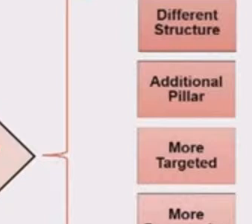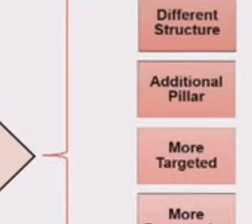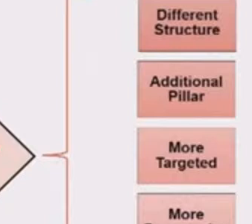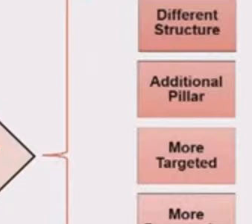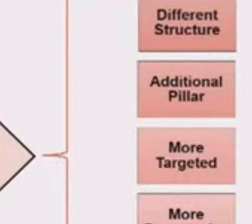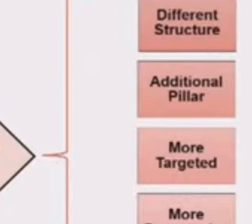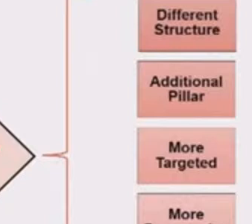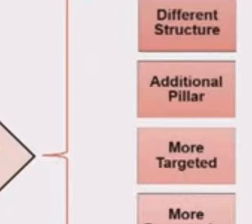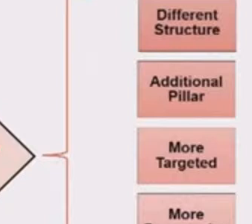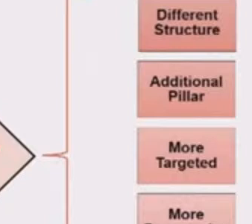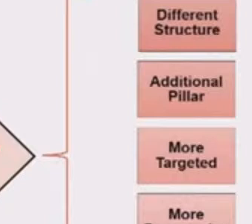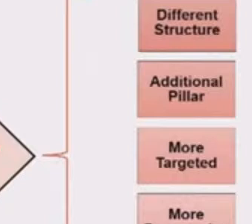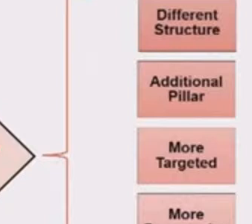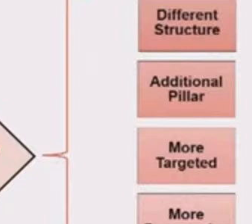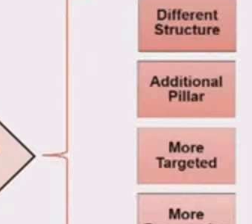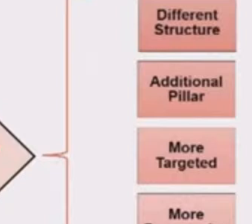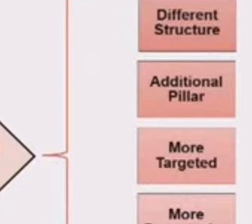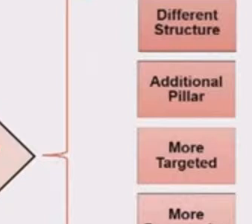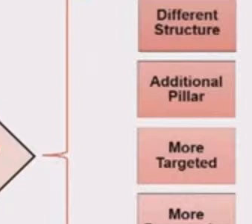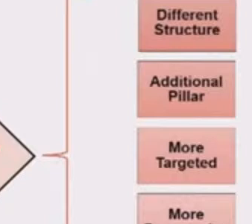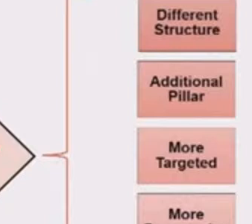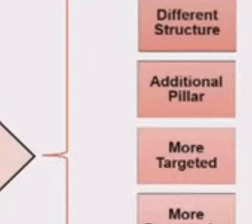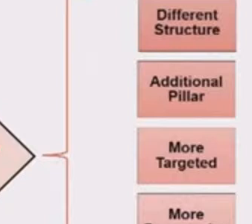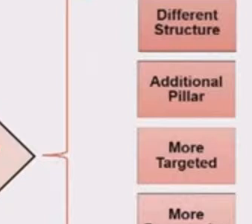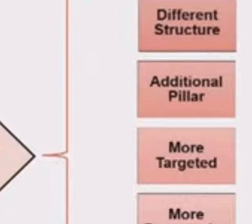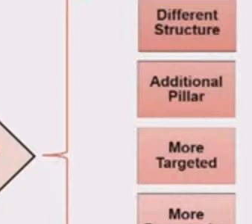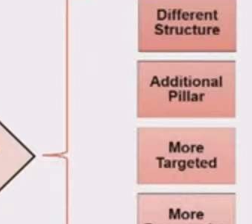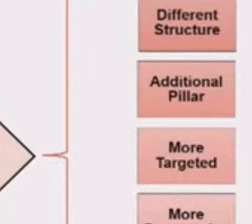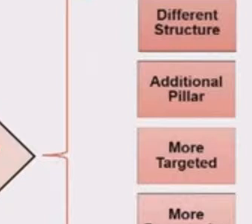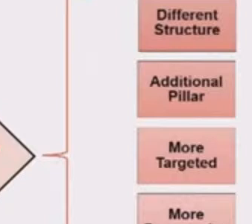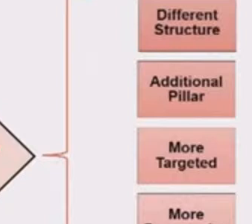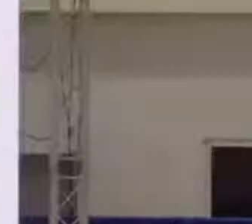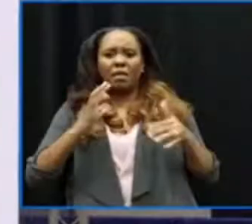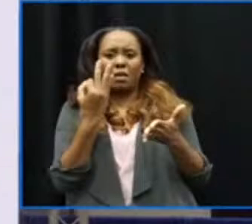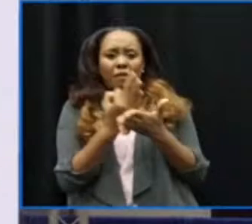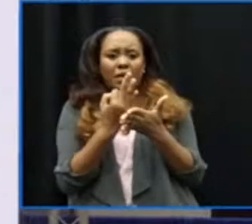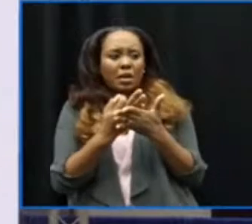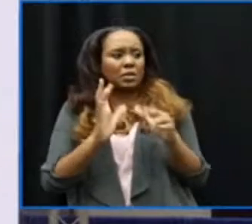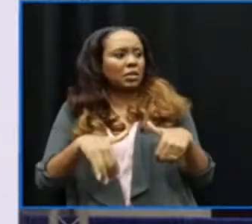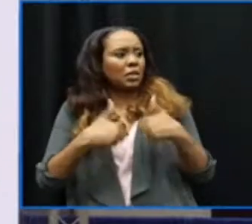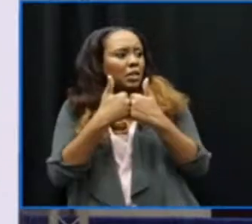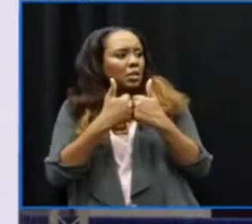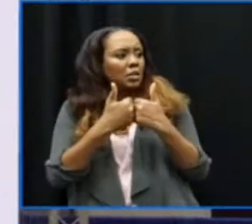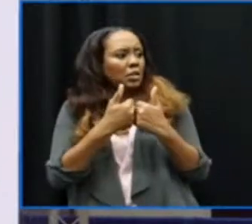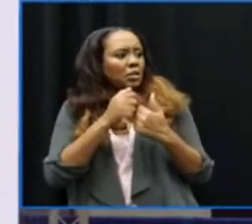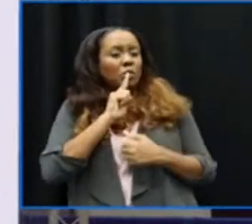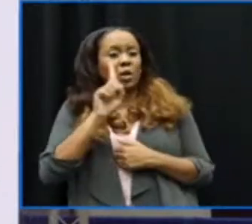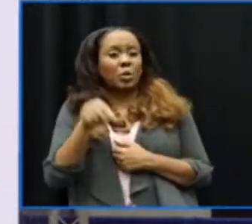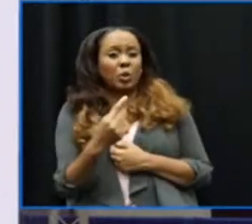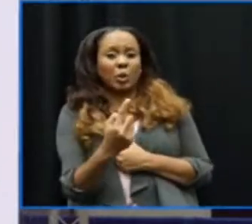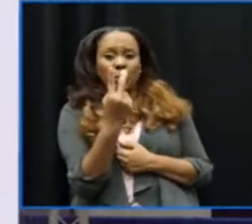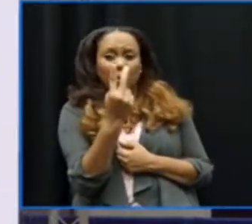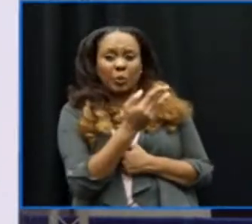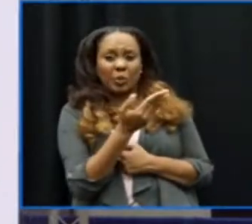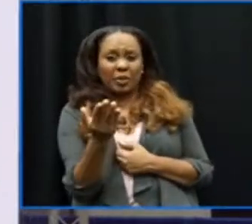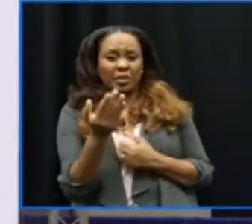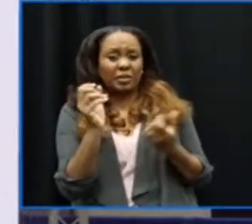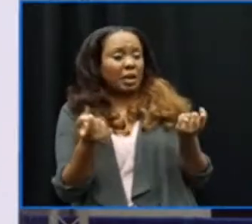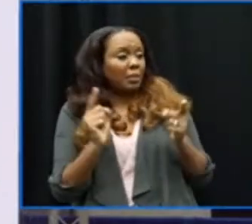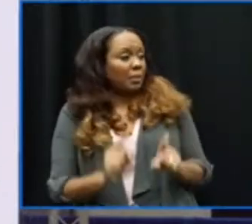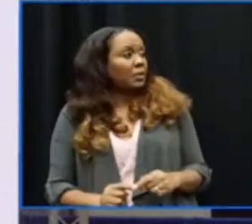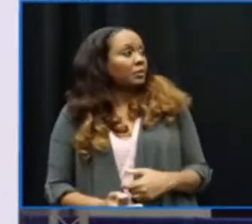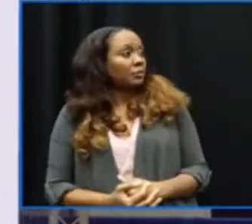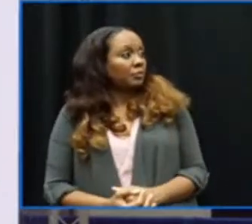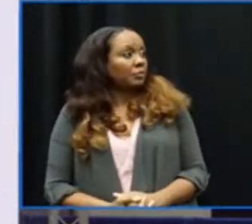about the options you have when you have a financial challenge, there are really only two things that you can do.